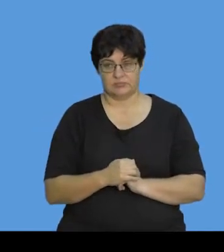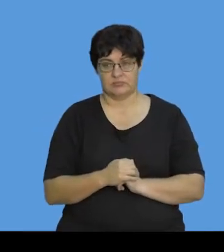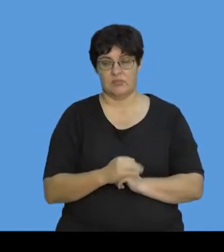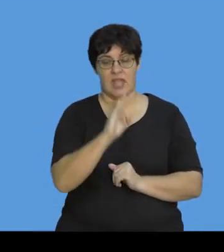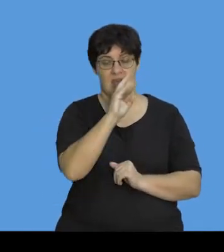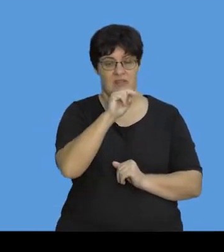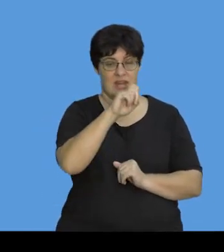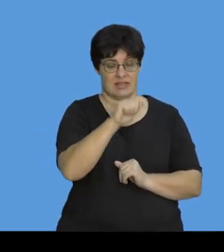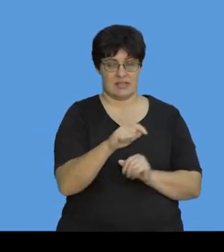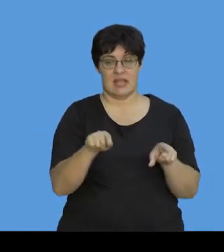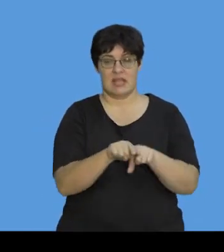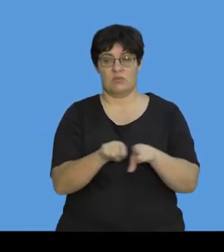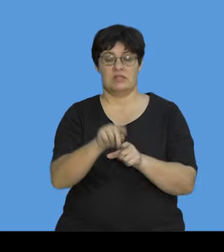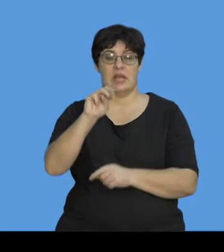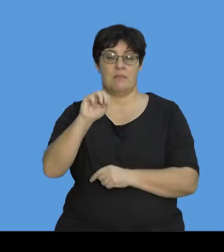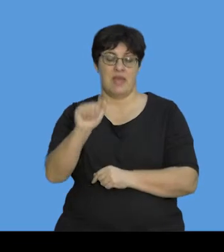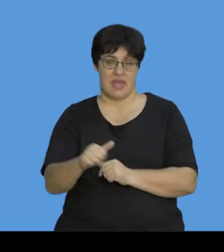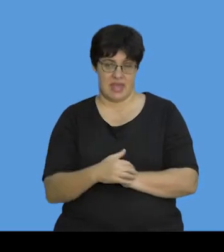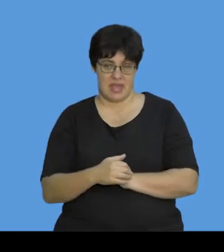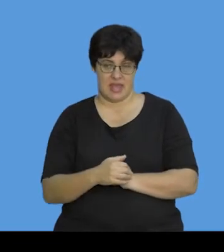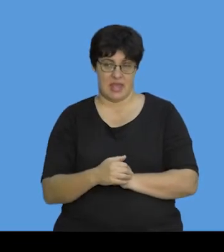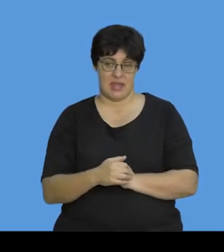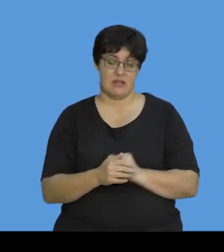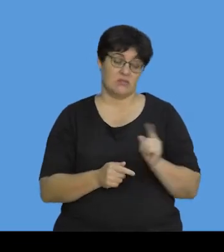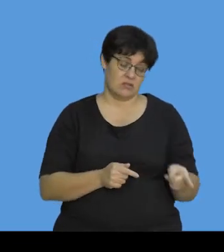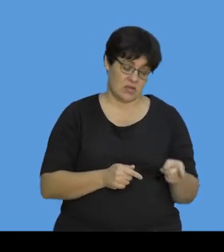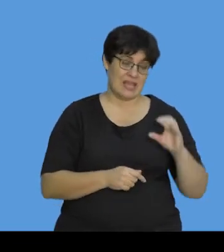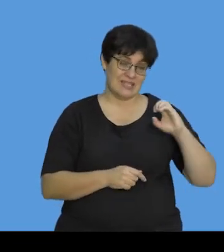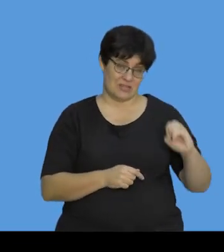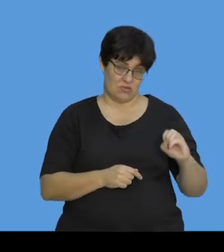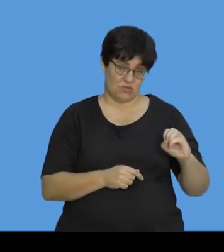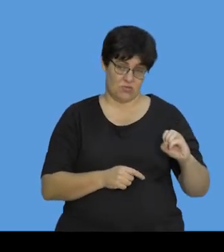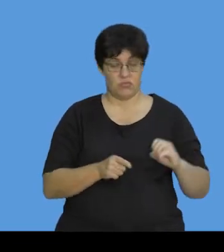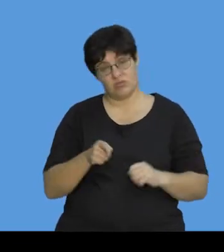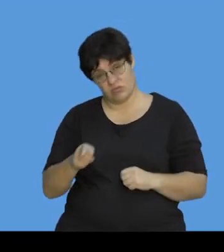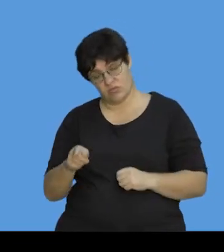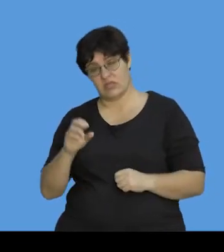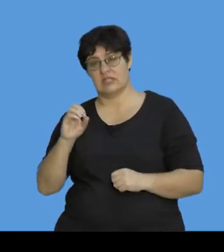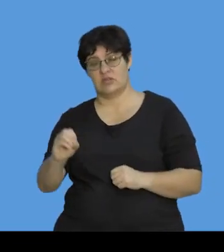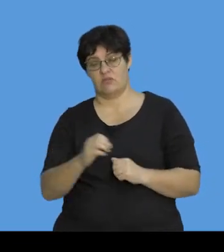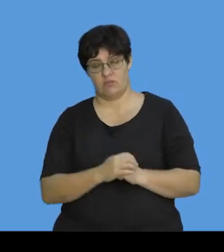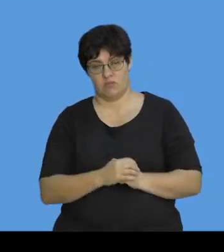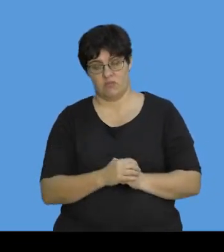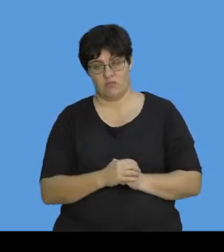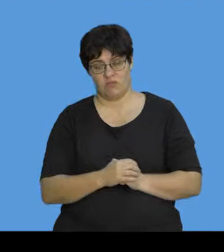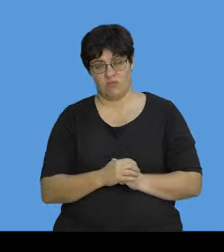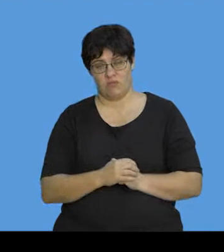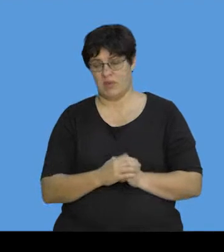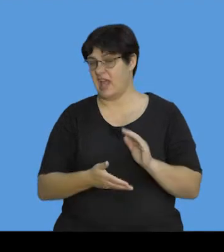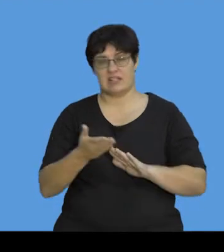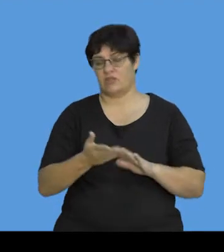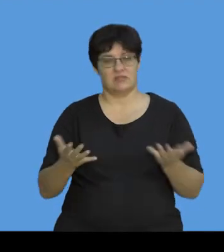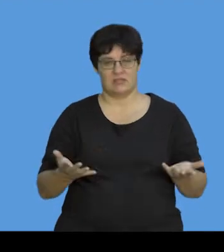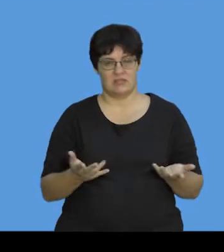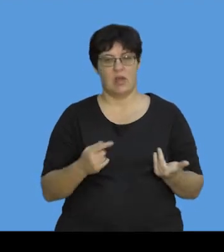that F net equals ma. If F net is 0, A is 0. It won't